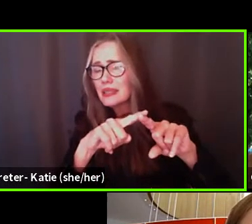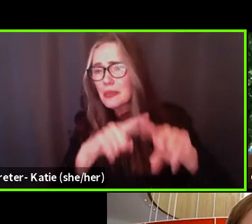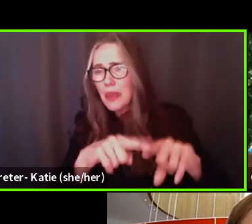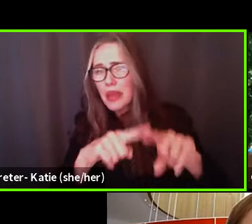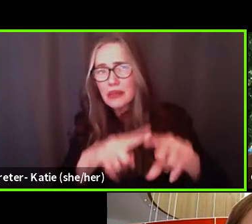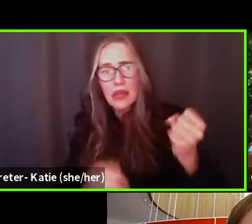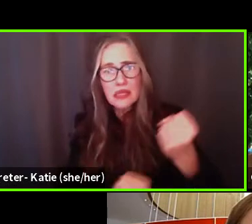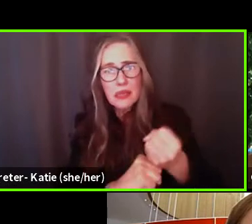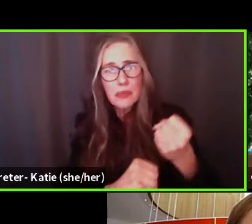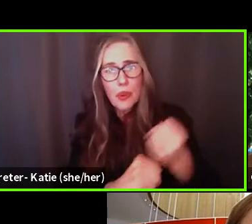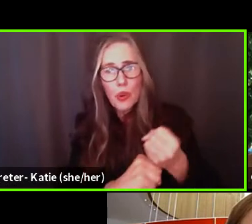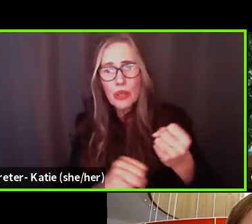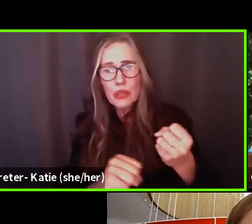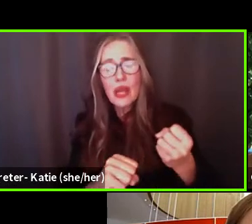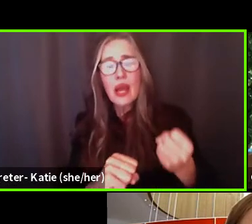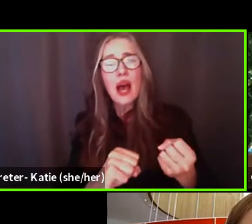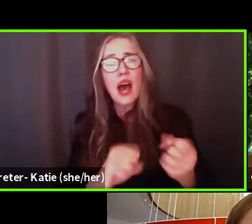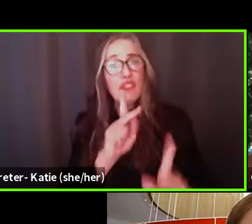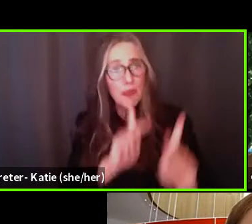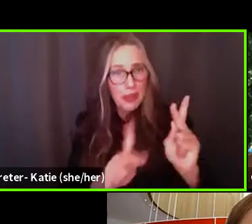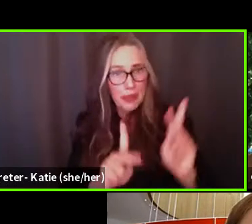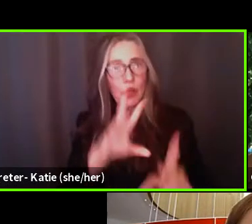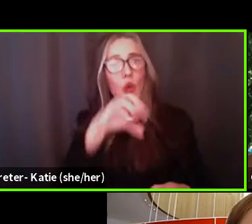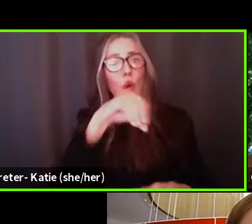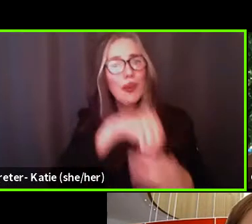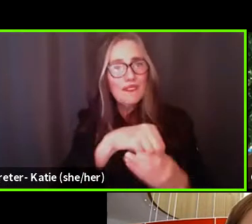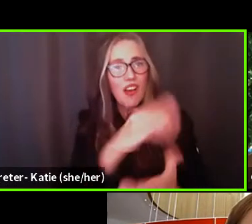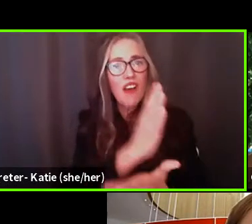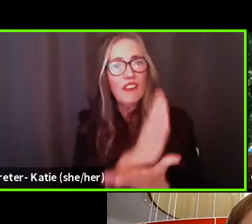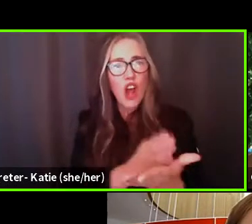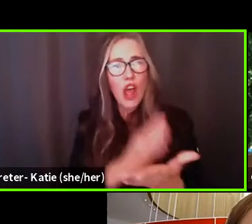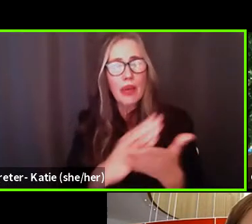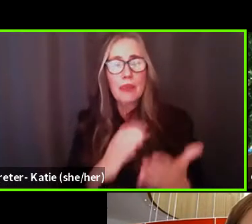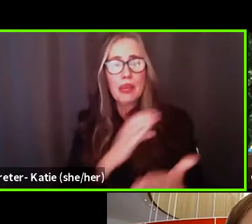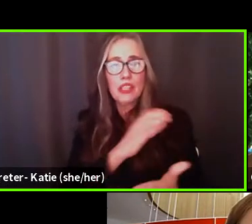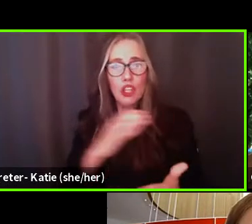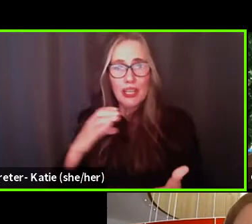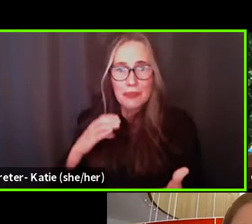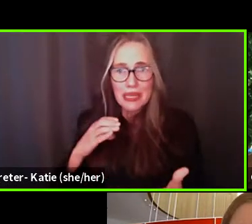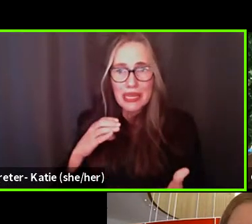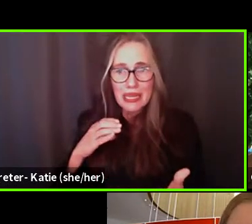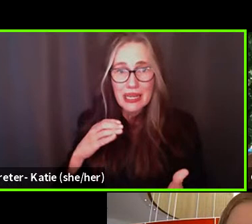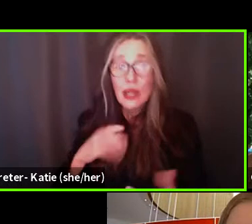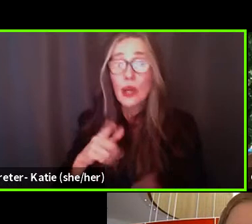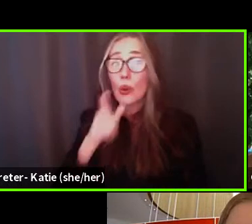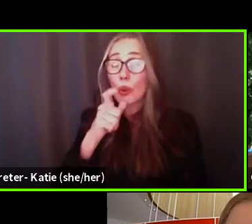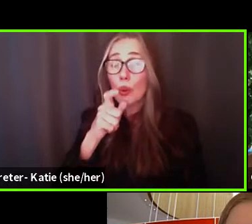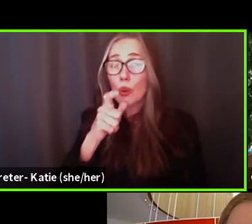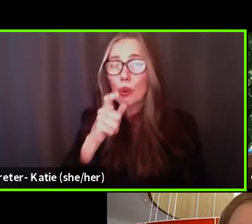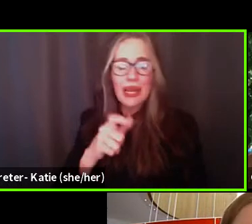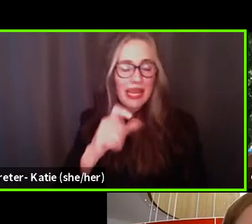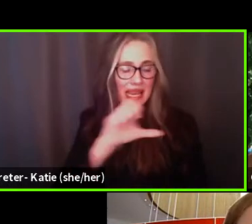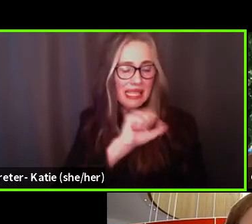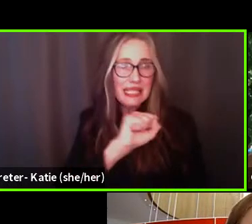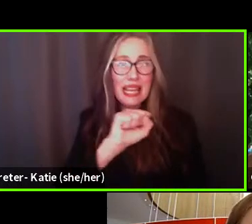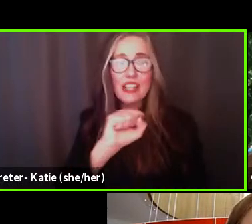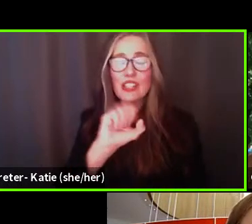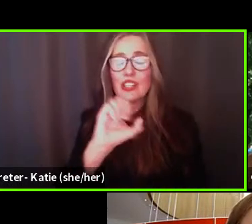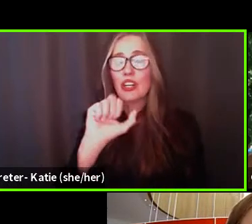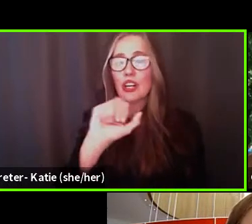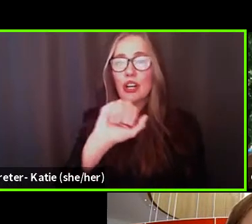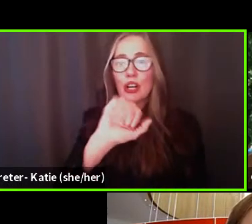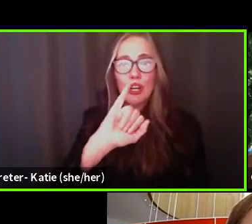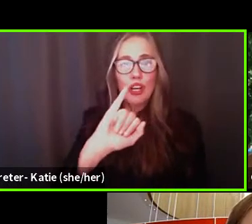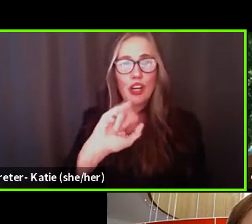on budget committees and caucus chairs specifically senator maria elena doraso assembly